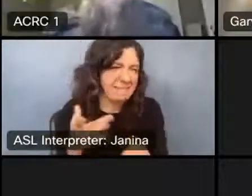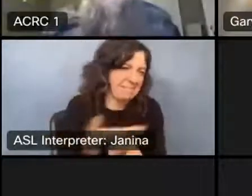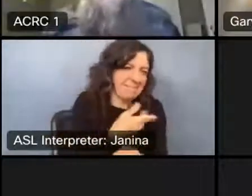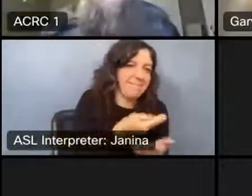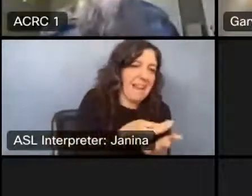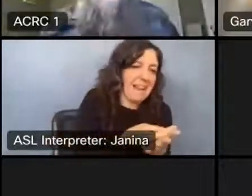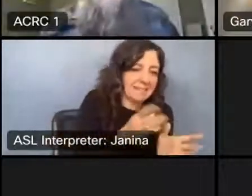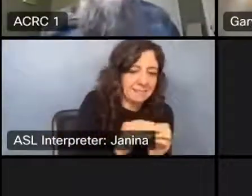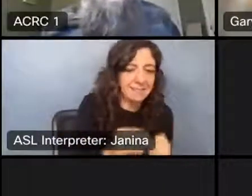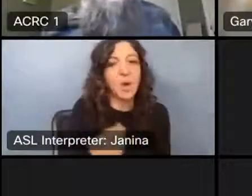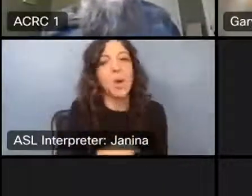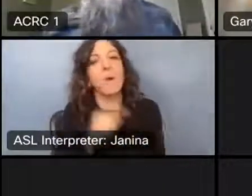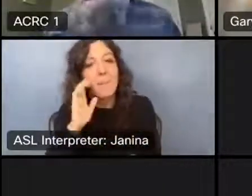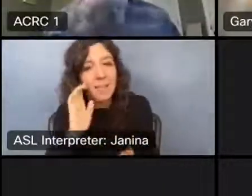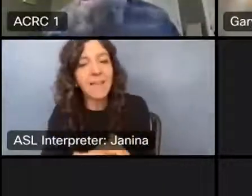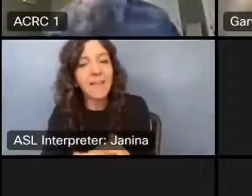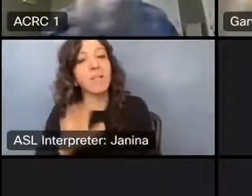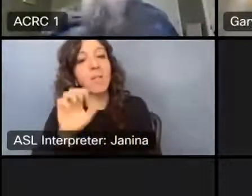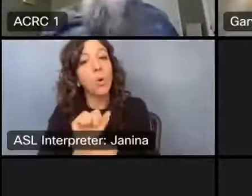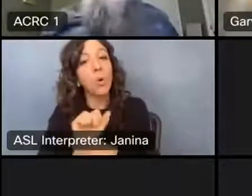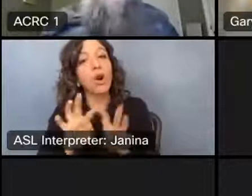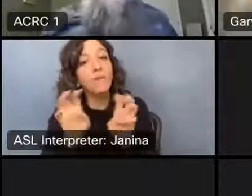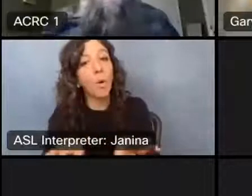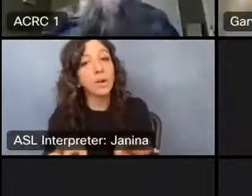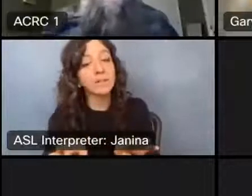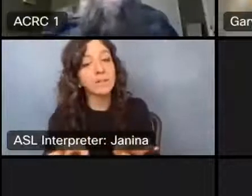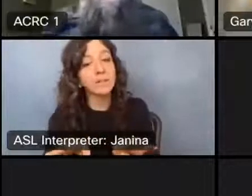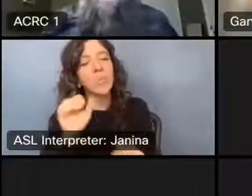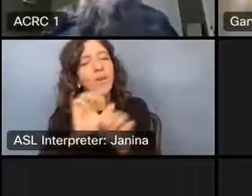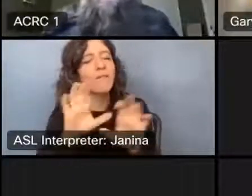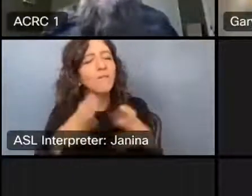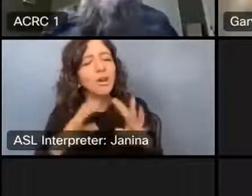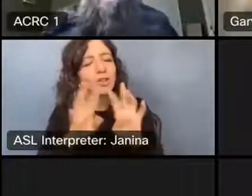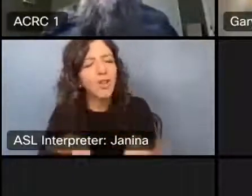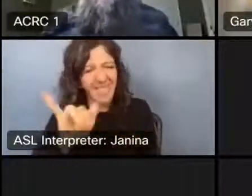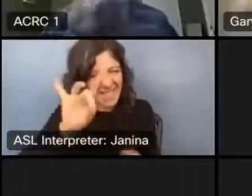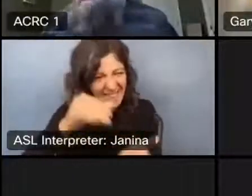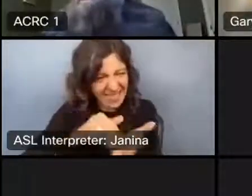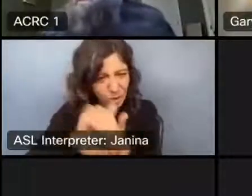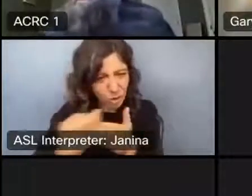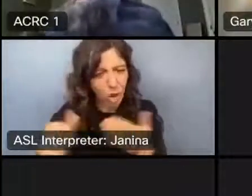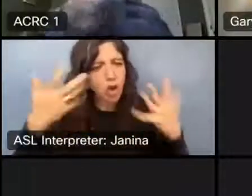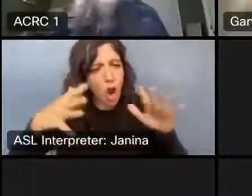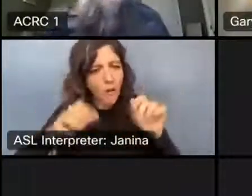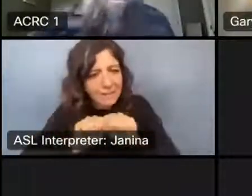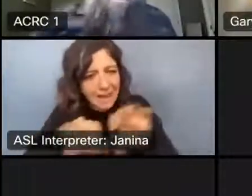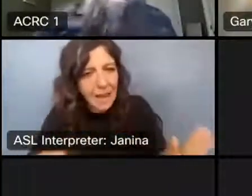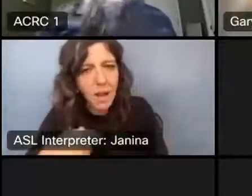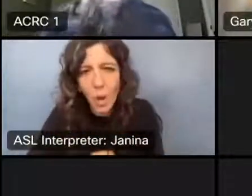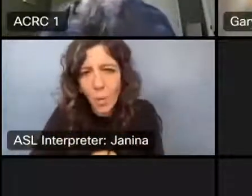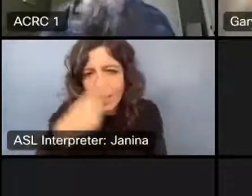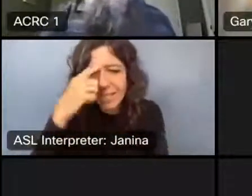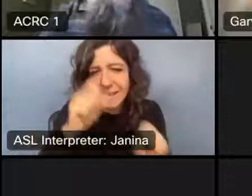workforce surveys, the $8,000, have gone out. And we believe that the last ones went out on the